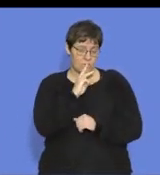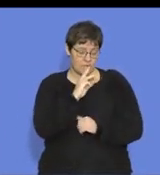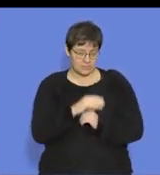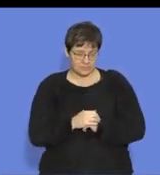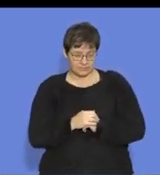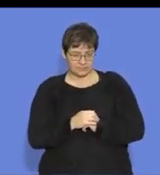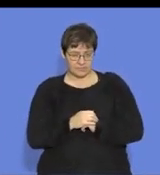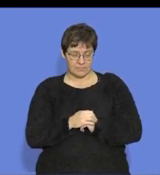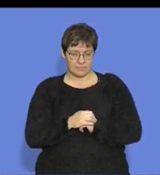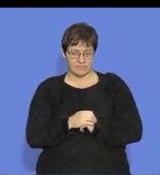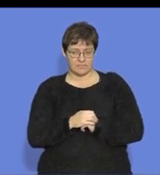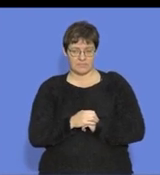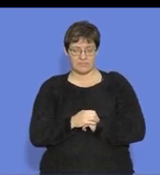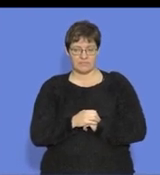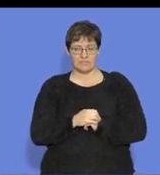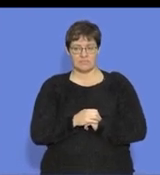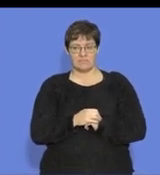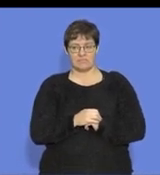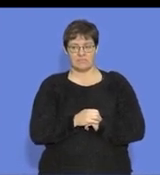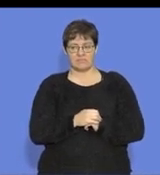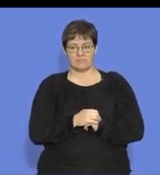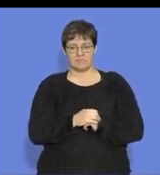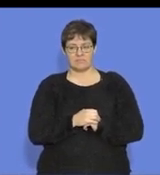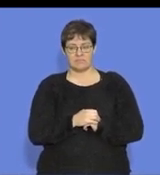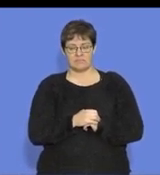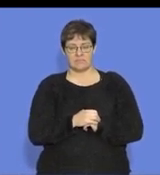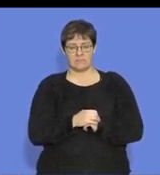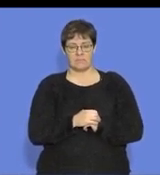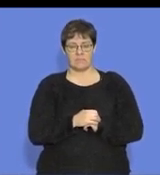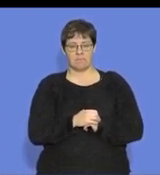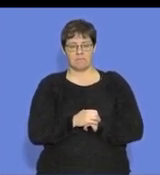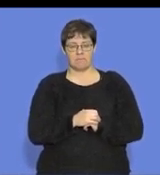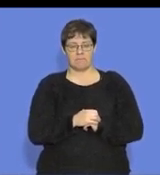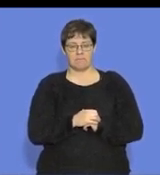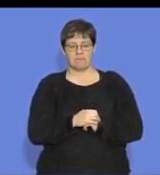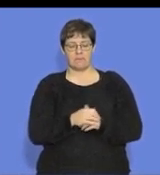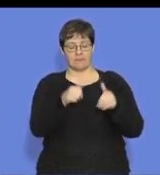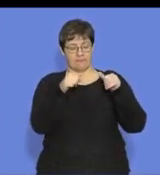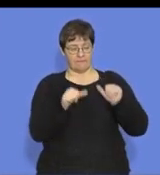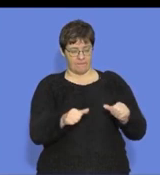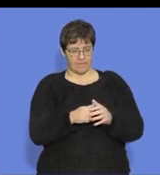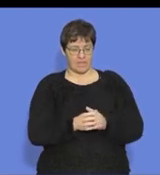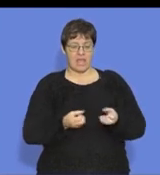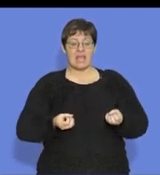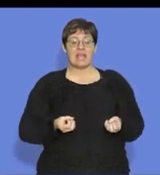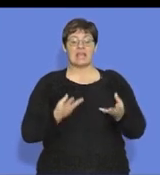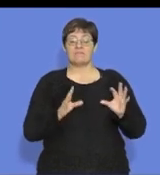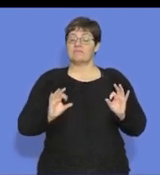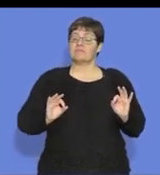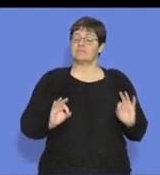one that didn't have any Vaseline on it. Then give a valid